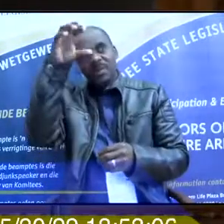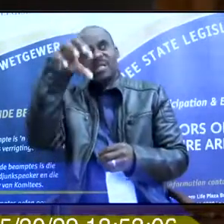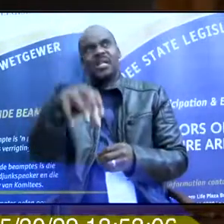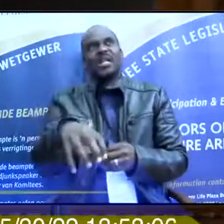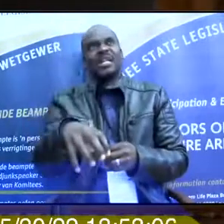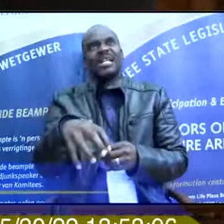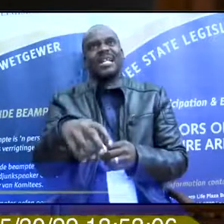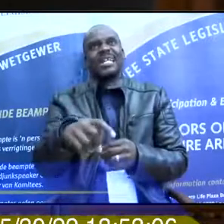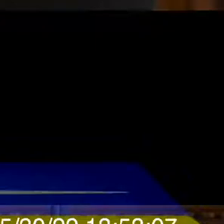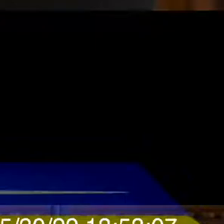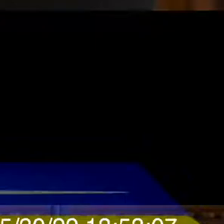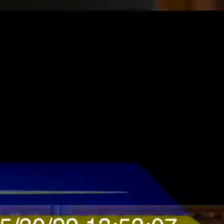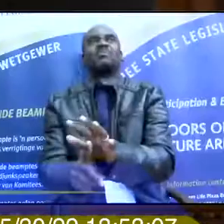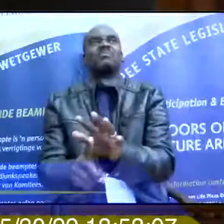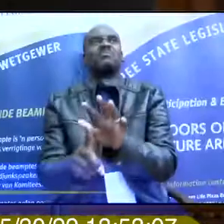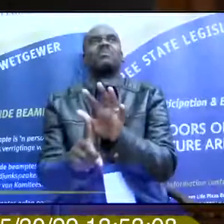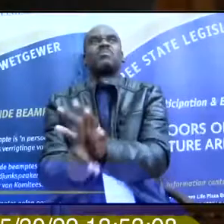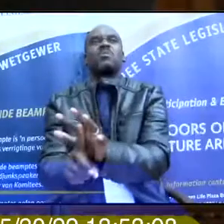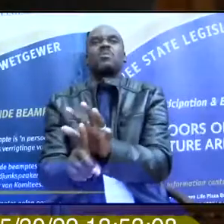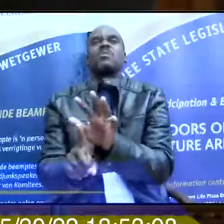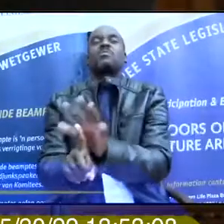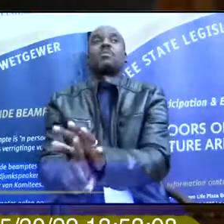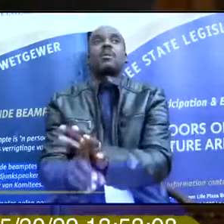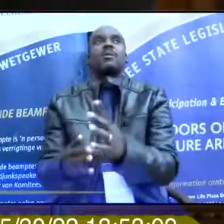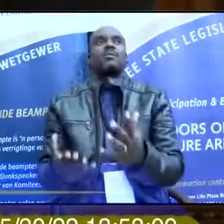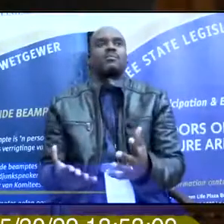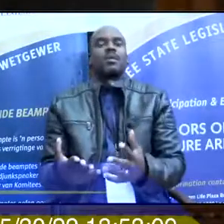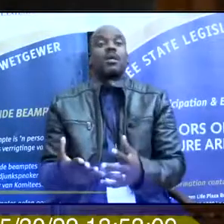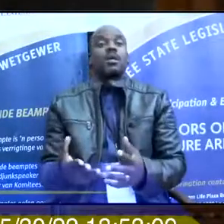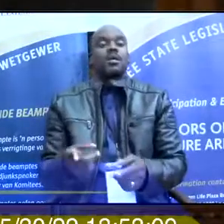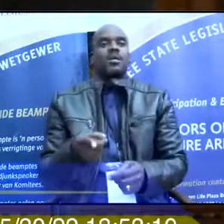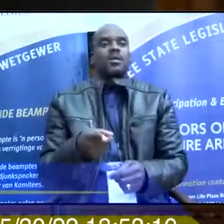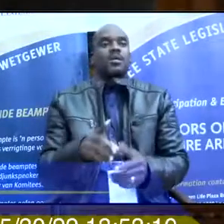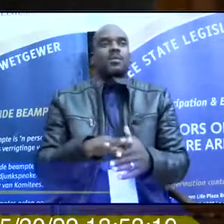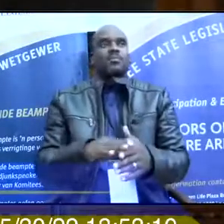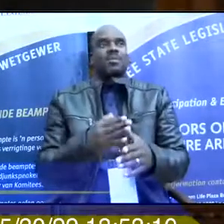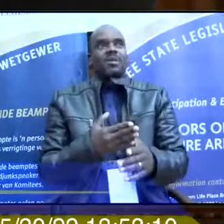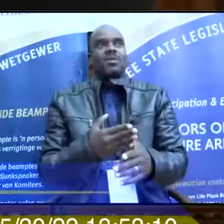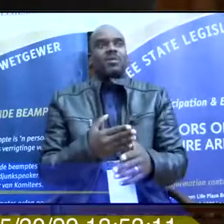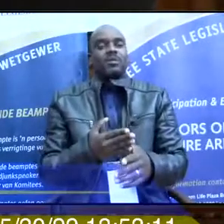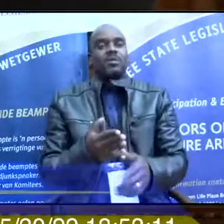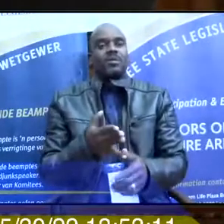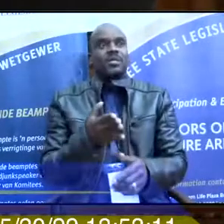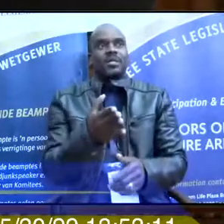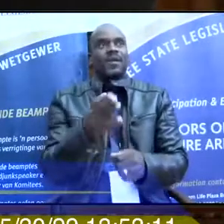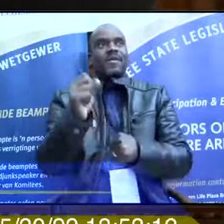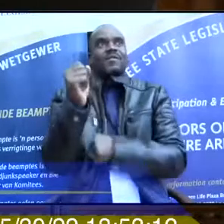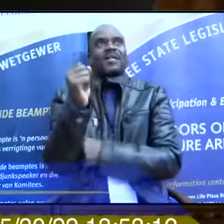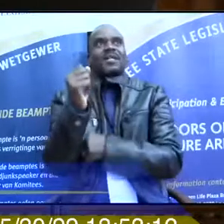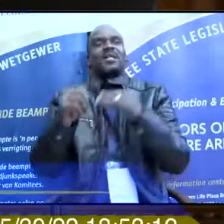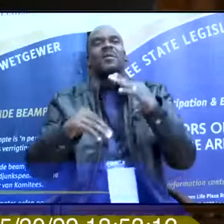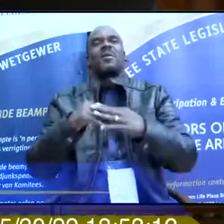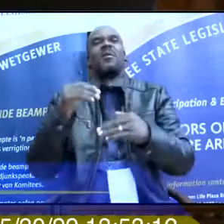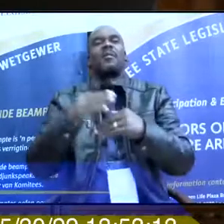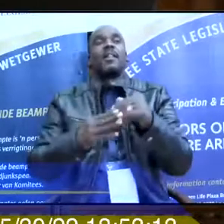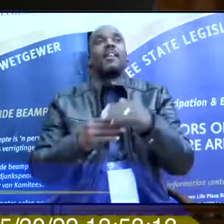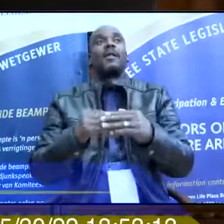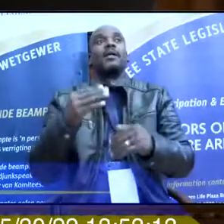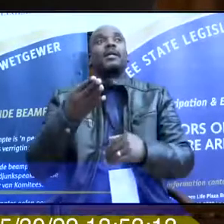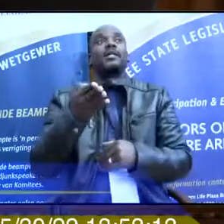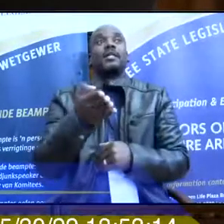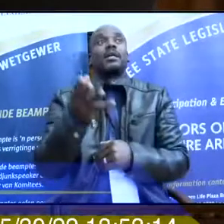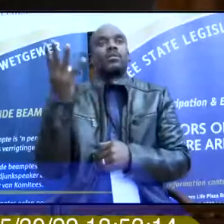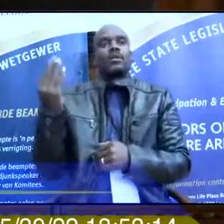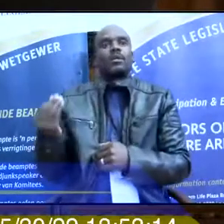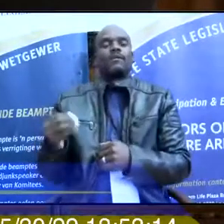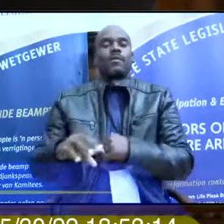attacks we had a crisis in coffee fountain because of the infrastructure building that we are having